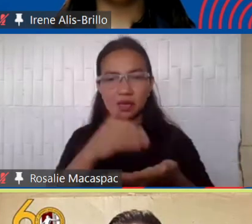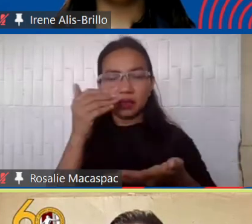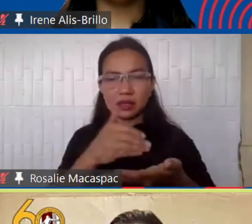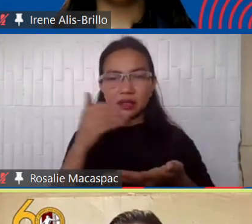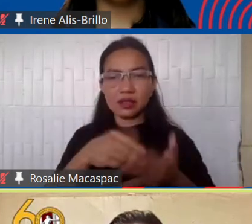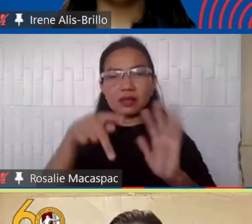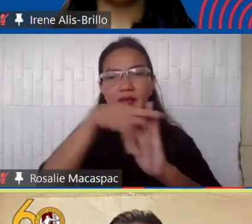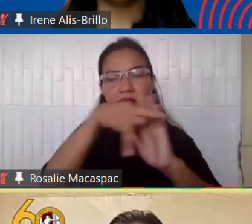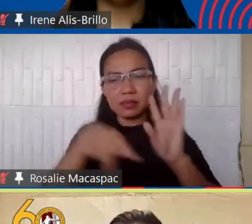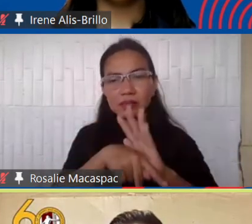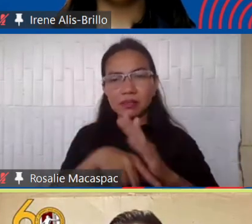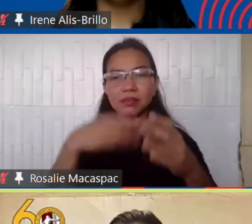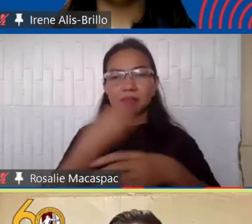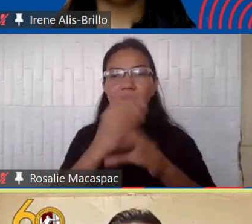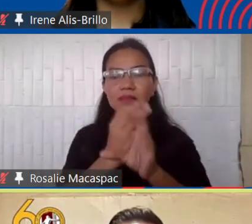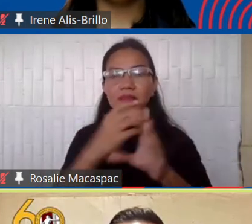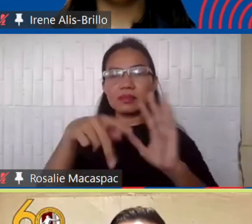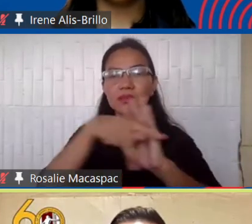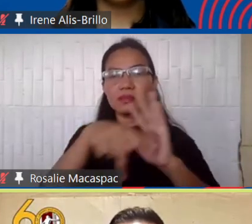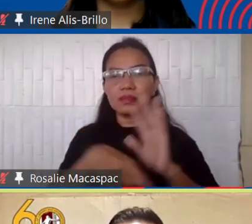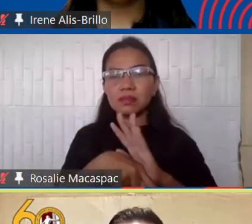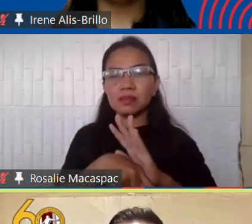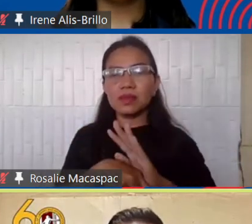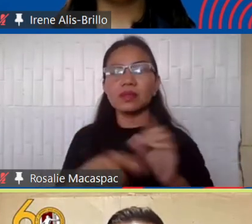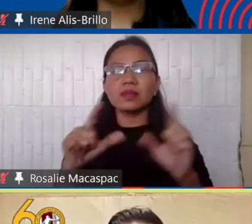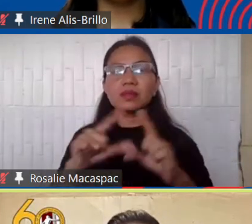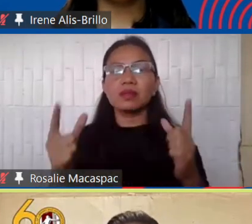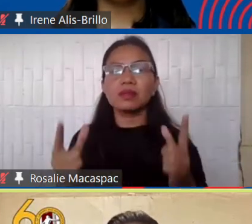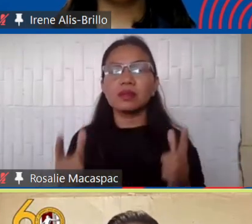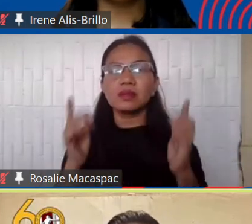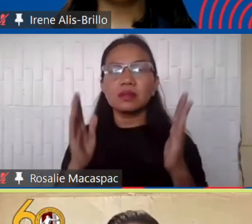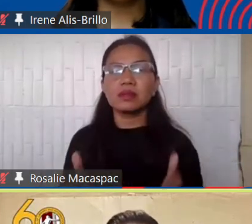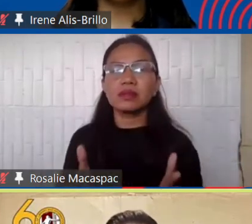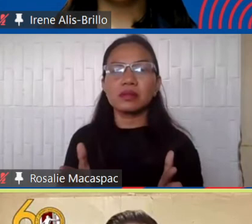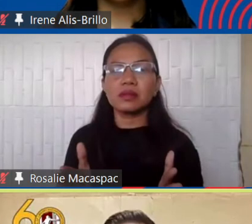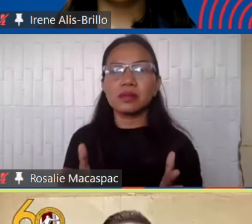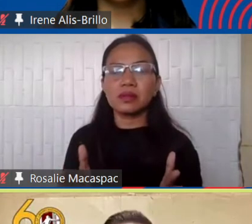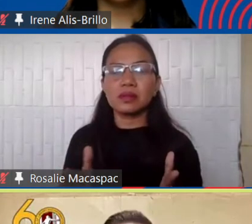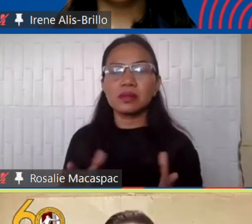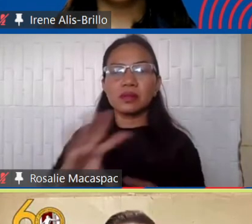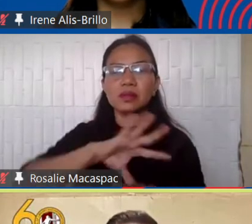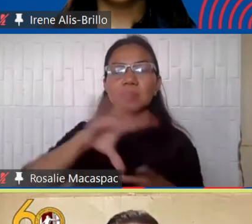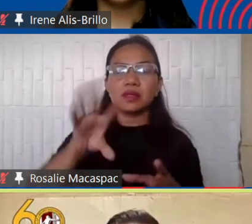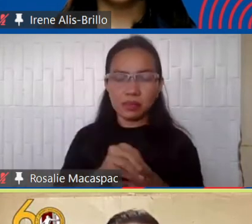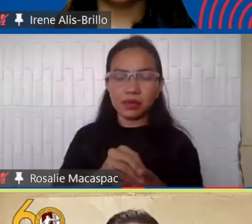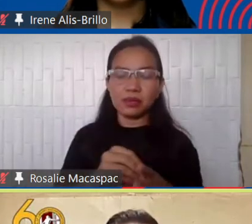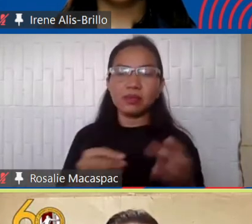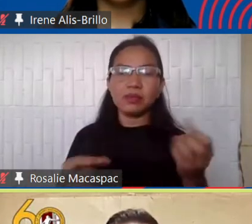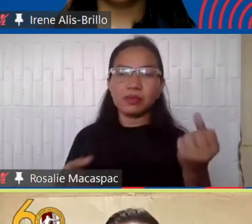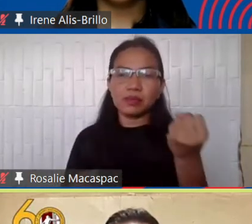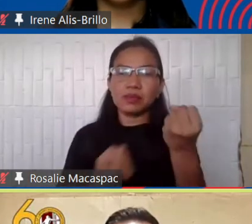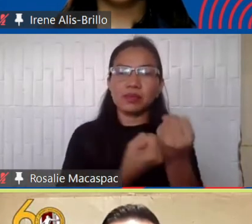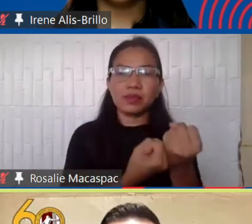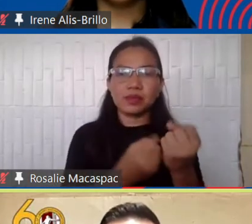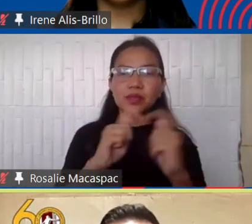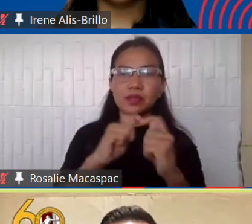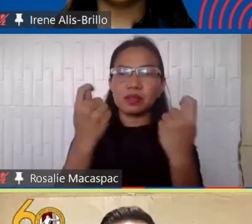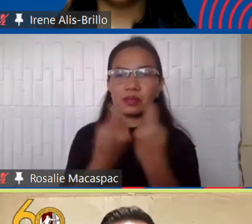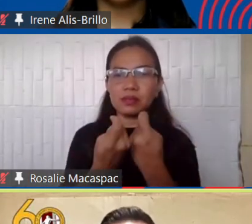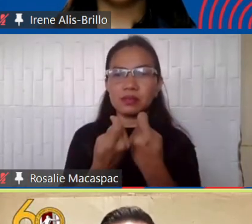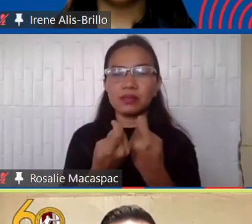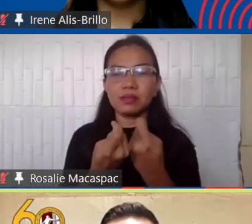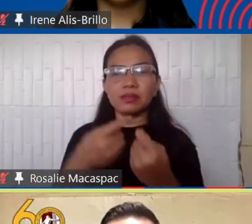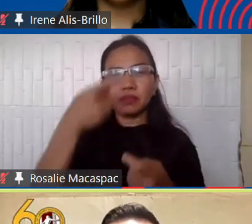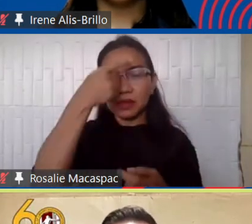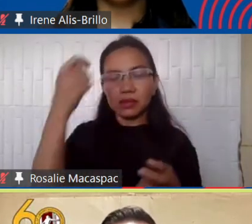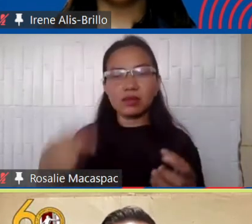So the librarian should be involved with that, no? Because we provide the